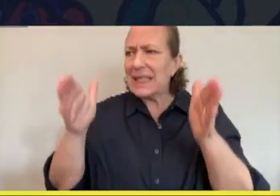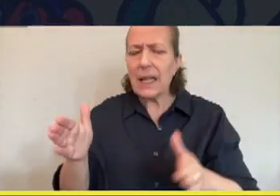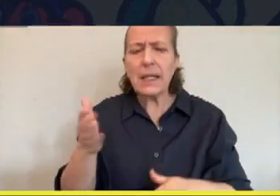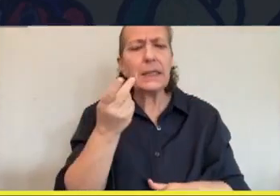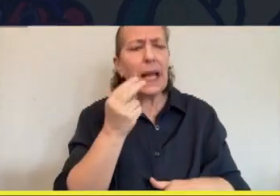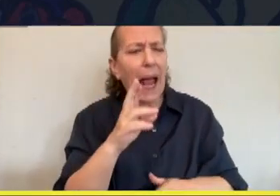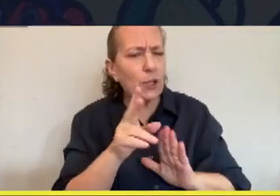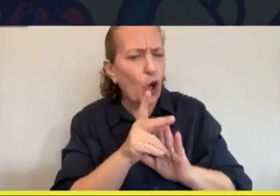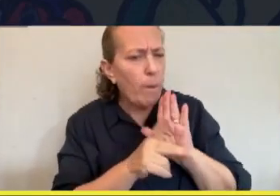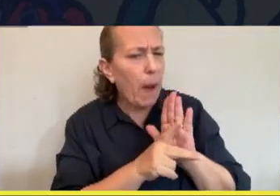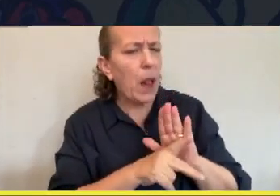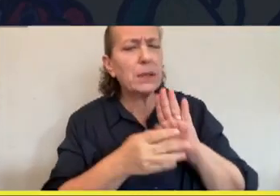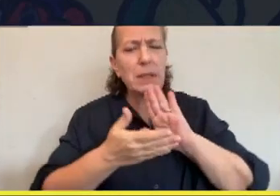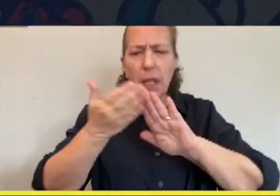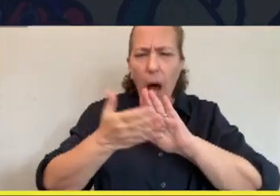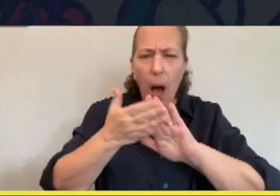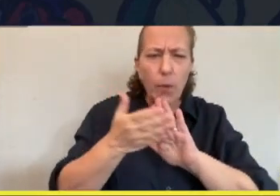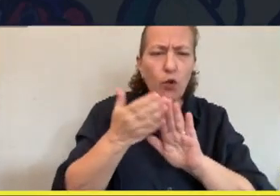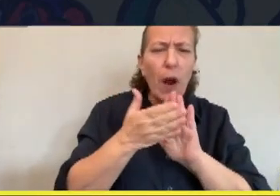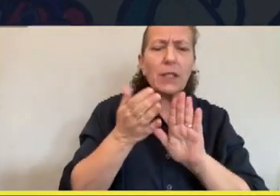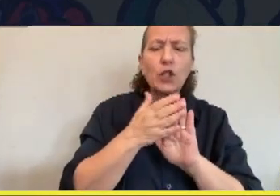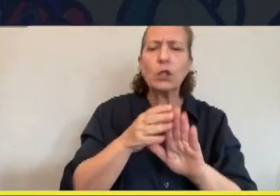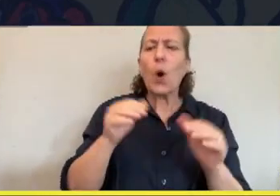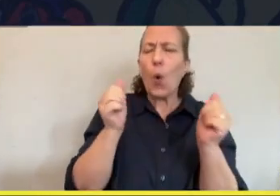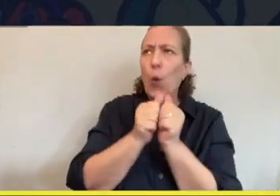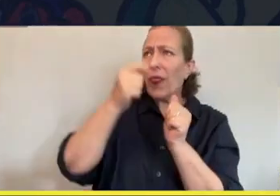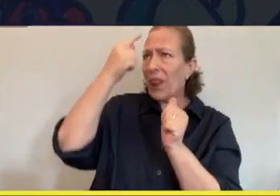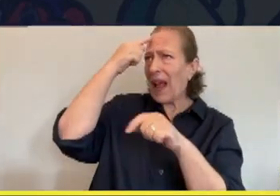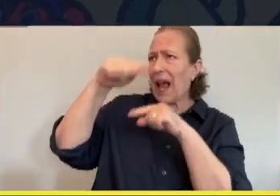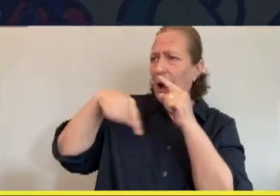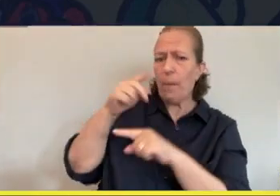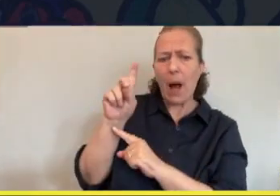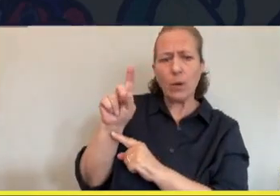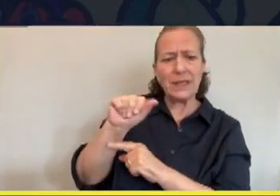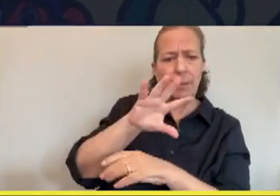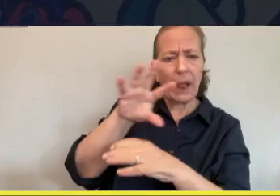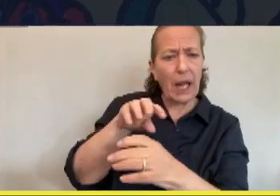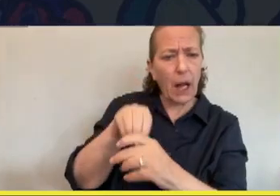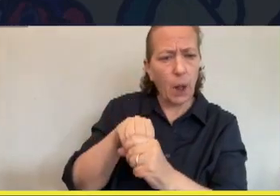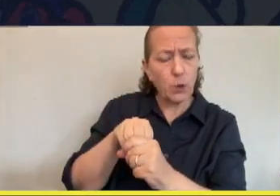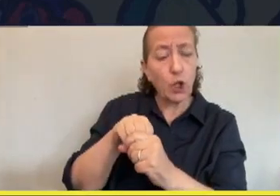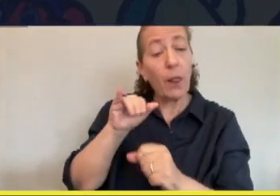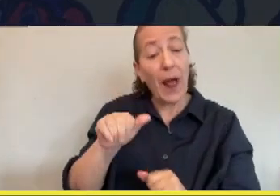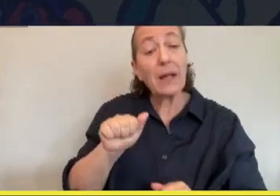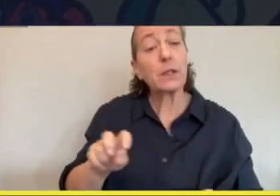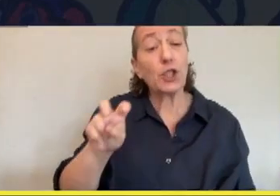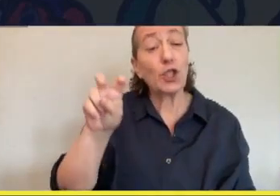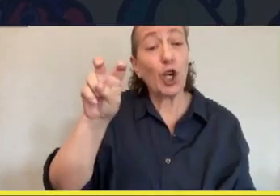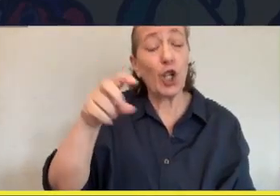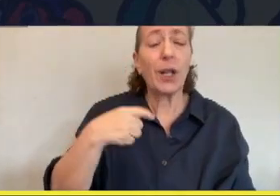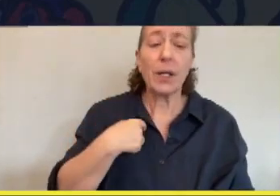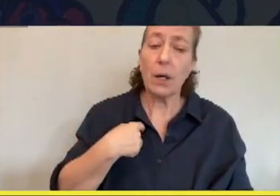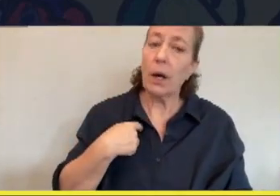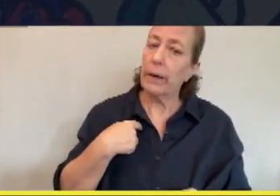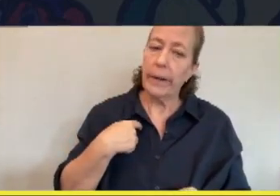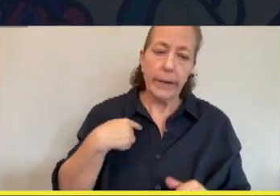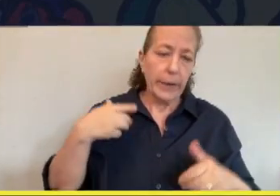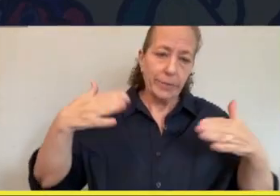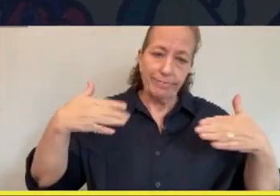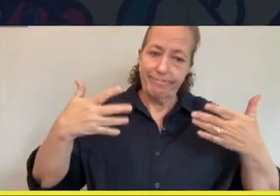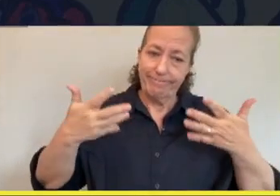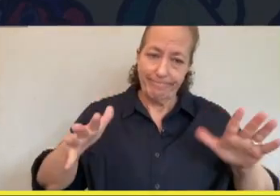our operations with disability inclusion in mind. It's a journey and we are far from done, but we are making important